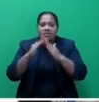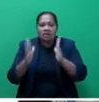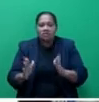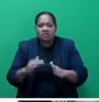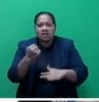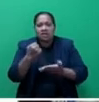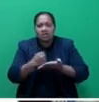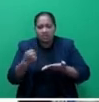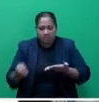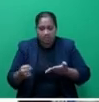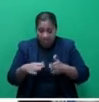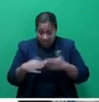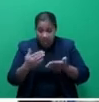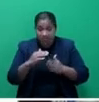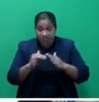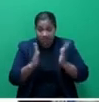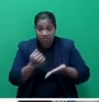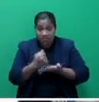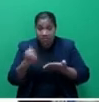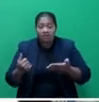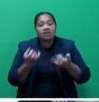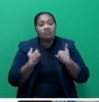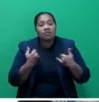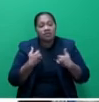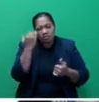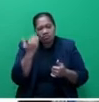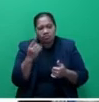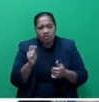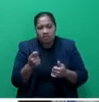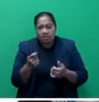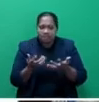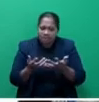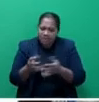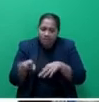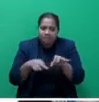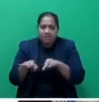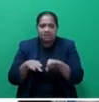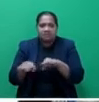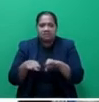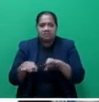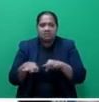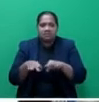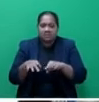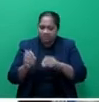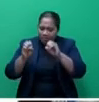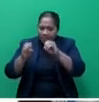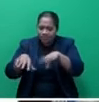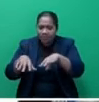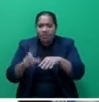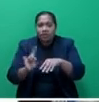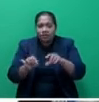Housing Authority has implemented a short-term mitigation plan by installing